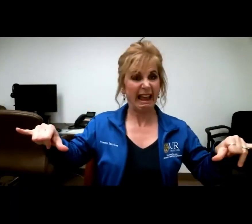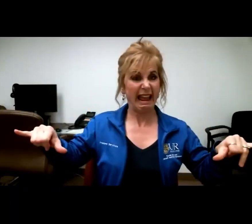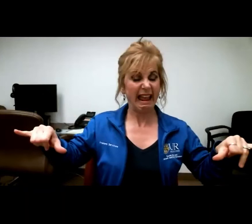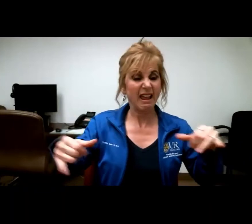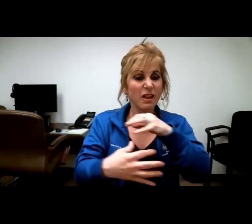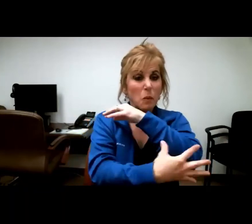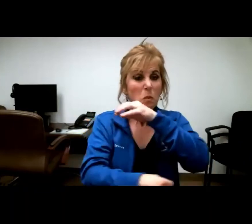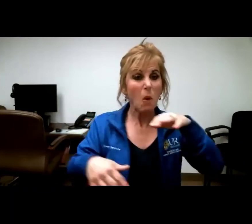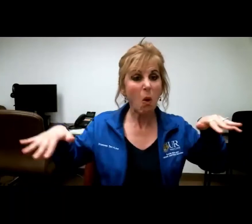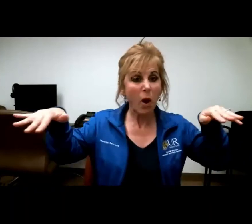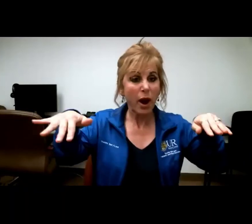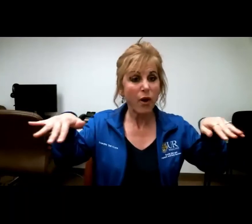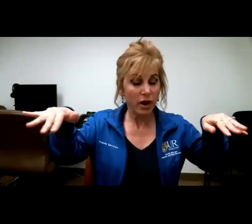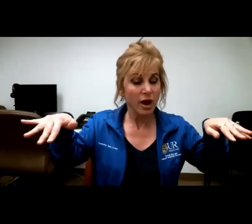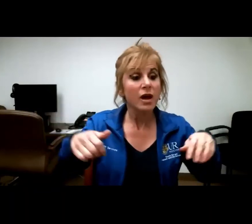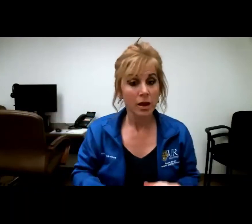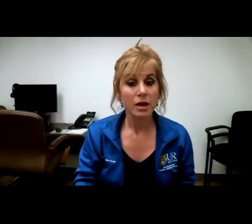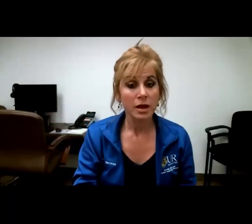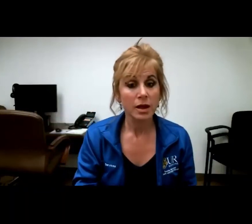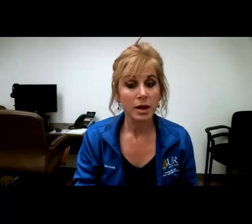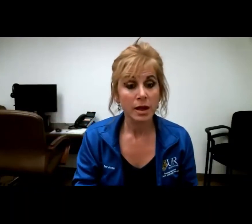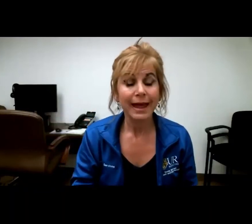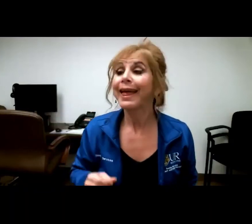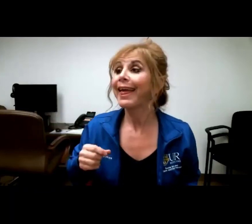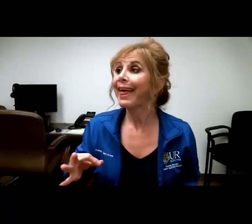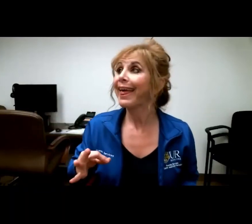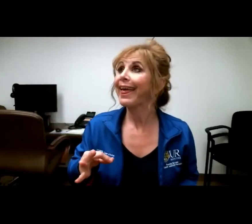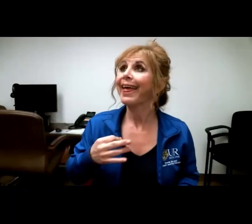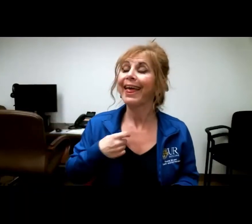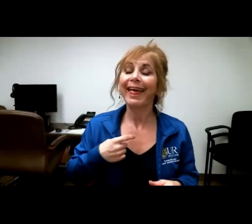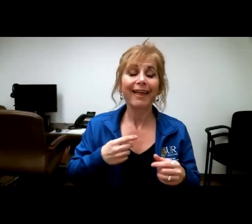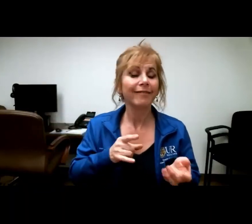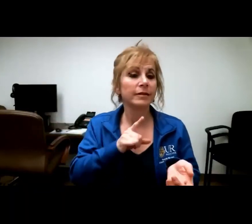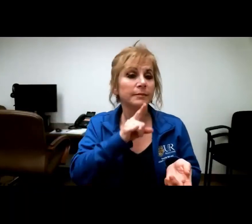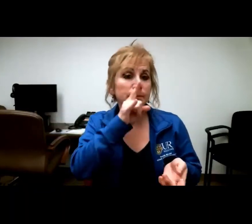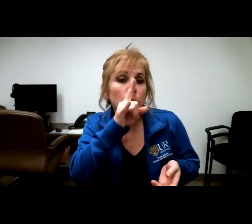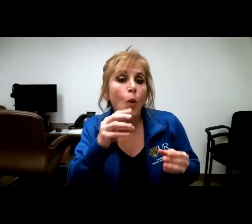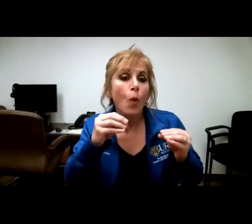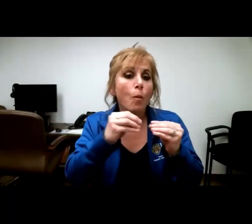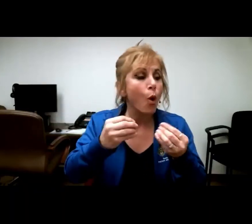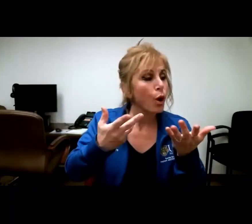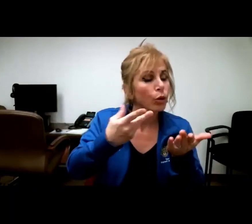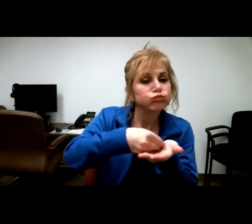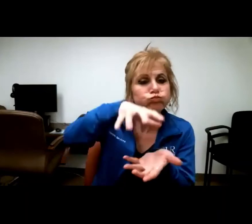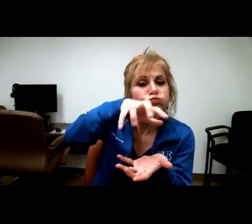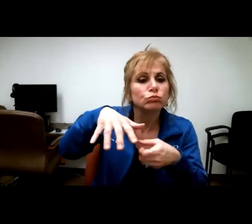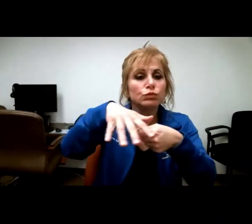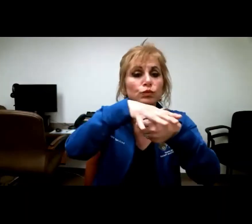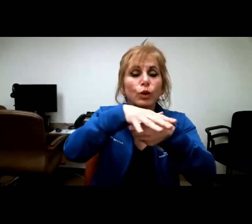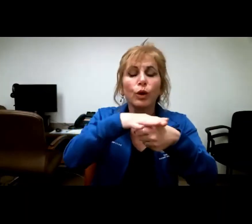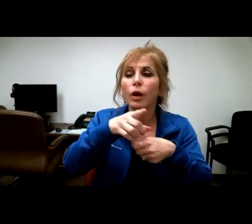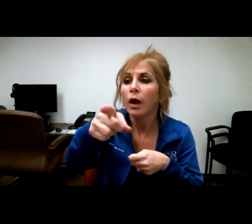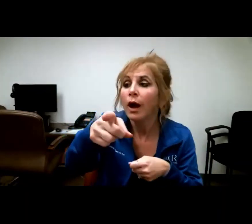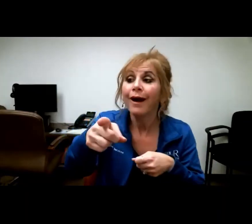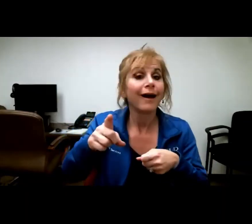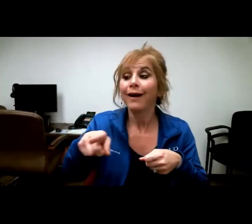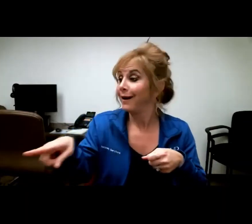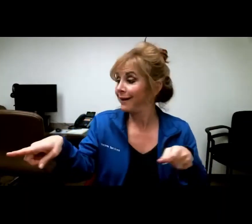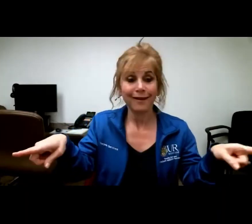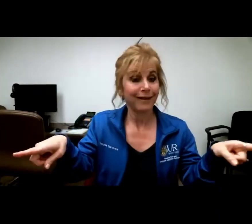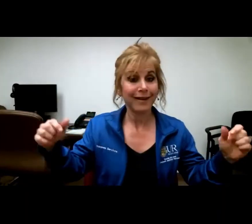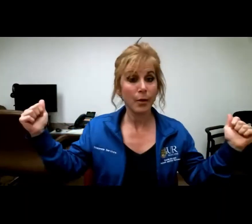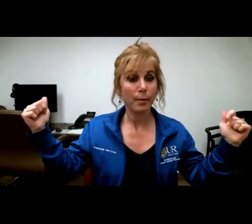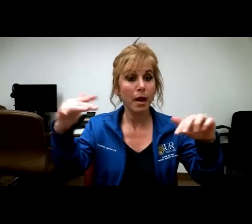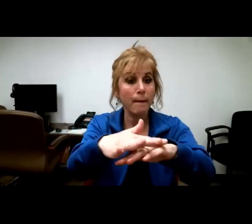discounts individuals from living in resource-rich environments, relegating them to densely populated resource scarce